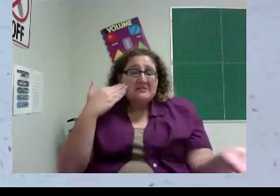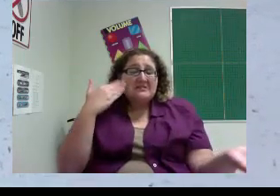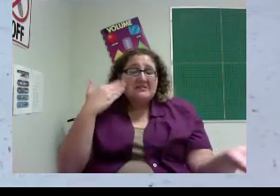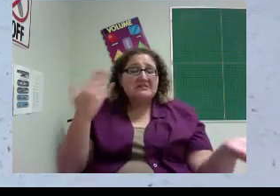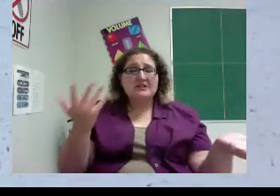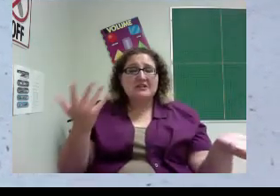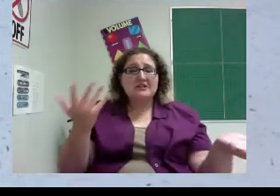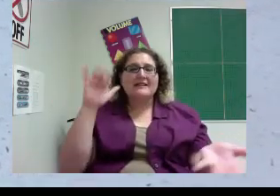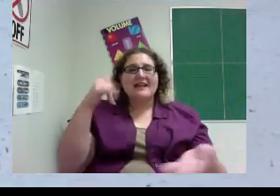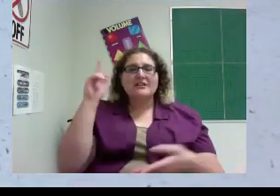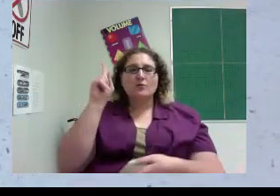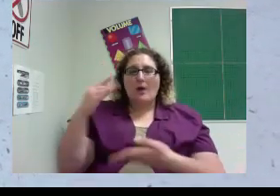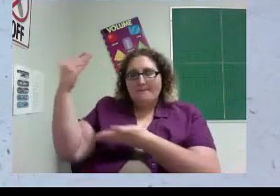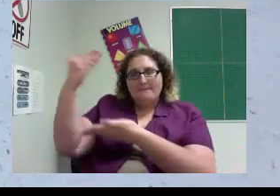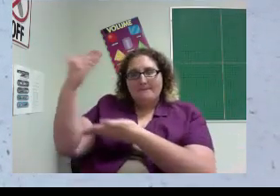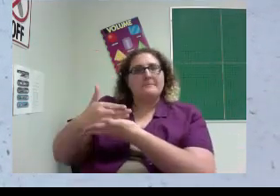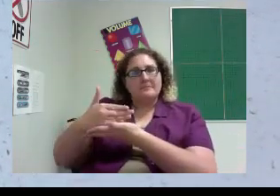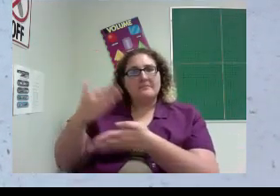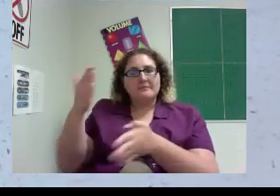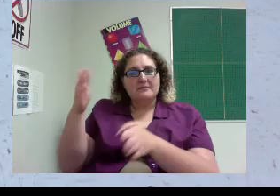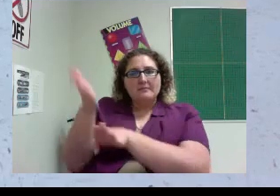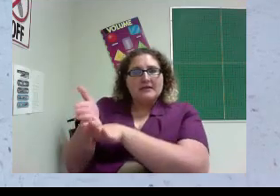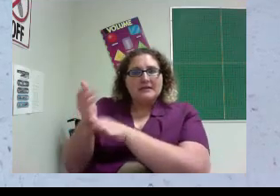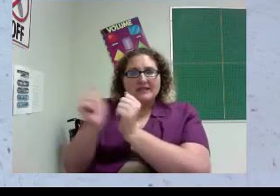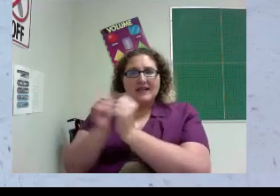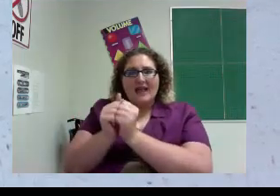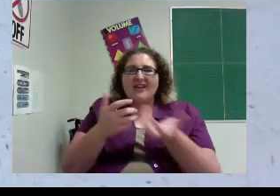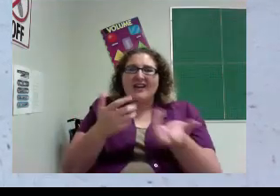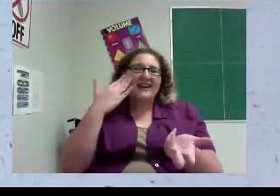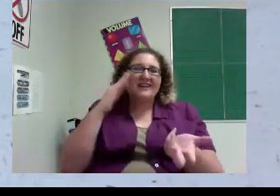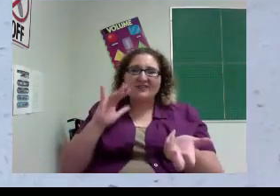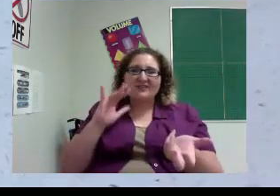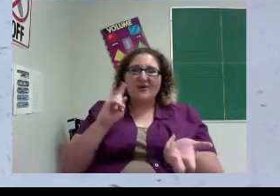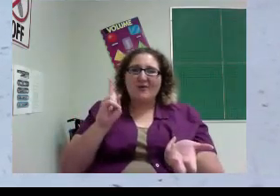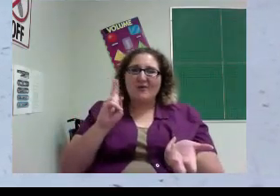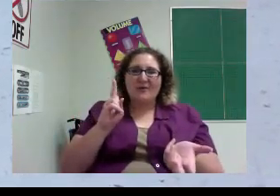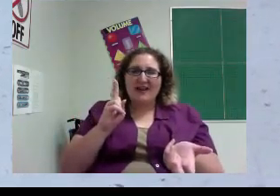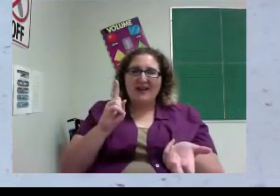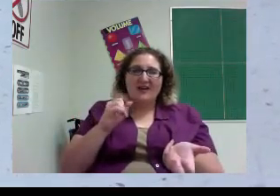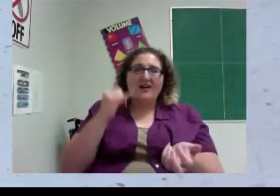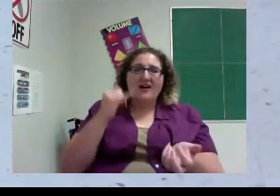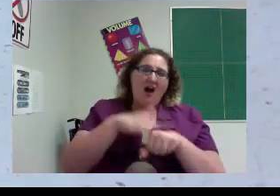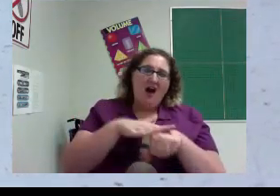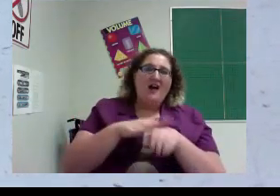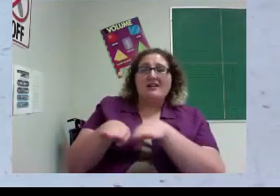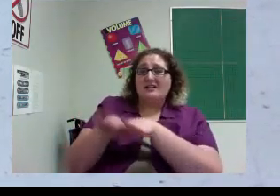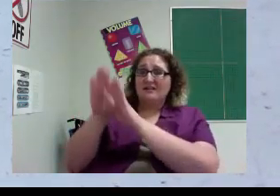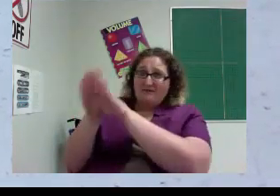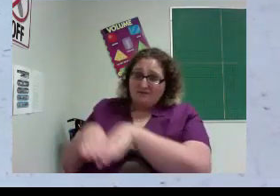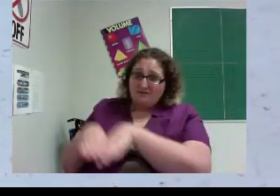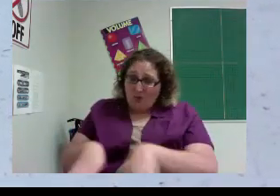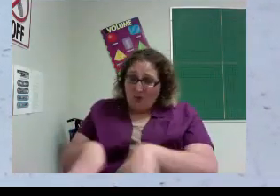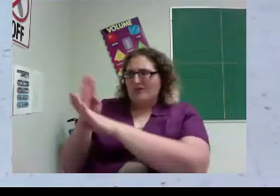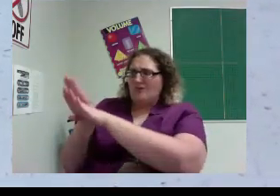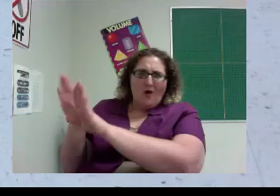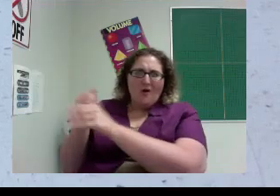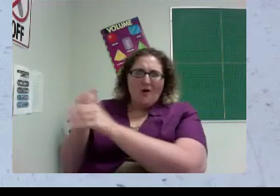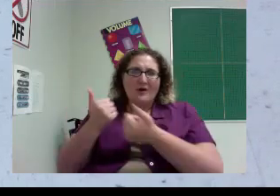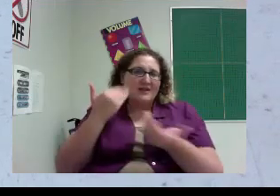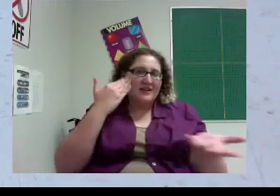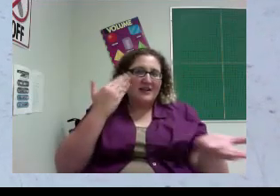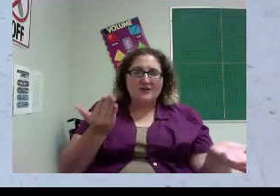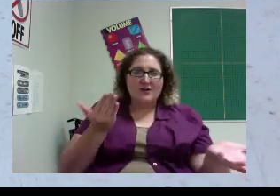the wall? Well, it's hard to tell because that's the intersection of where the floor and the wall meet, and there's not a distinct point on either just the floor